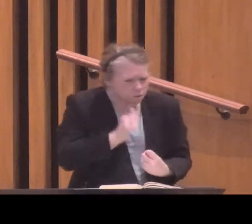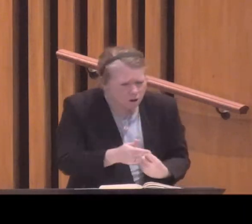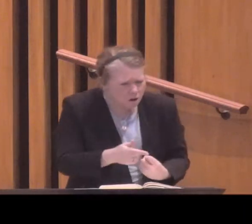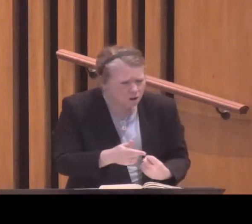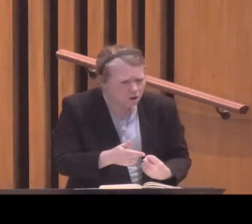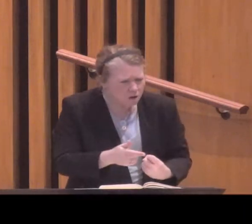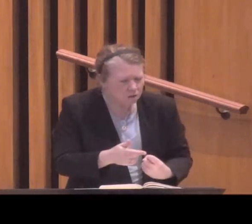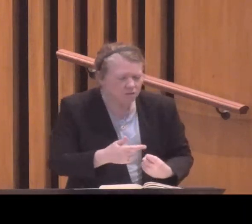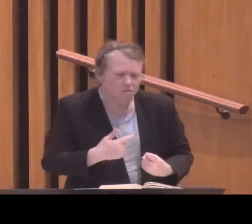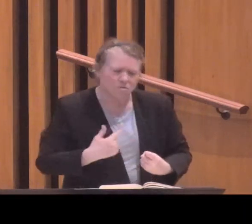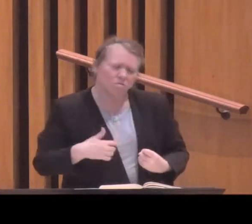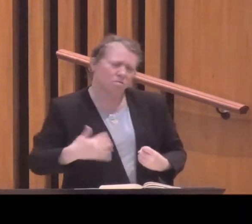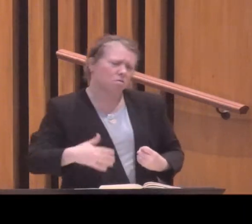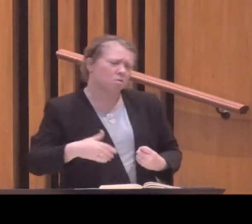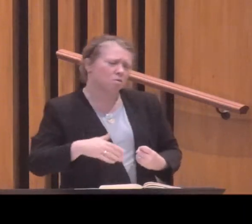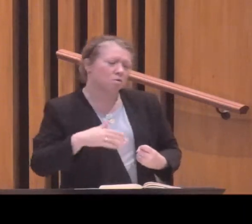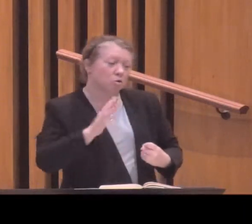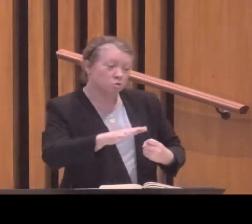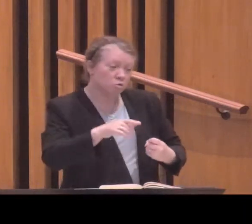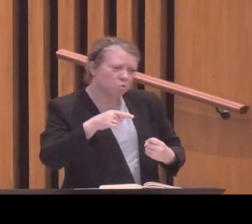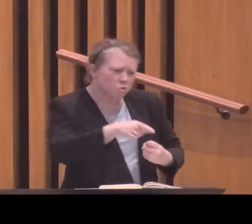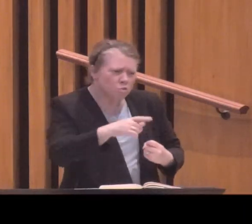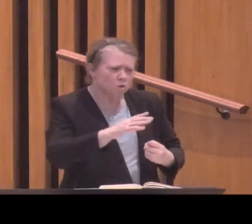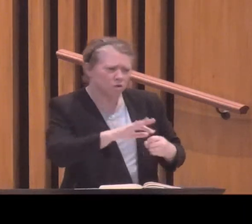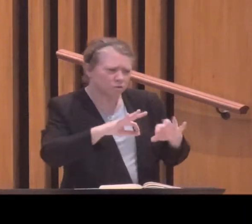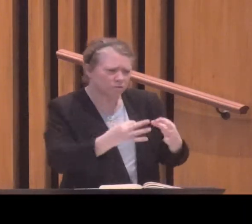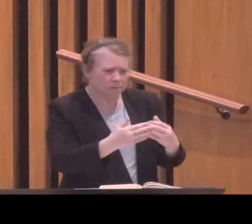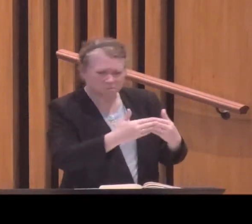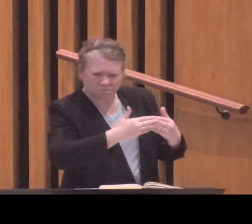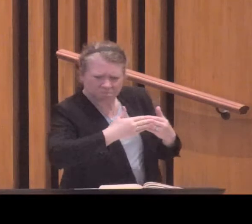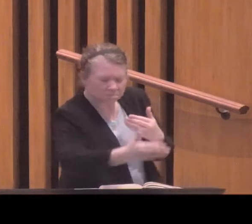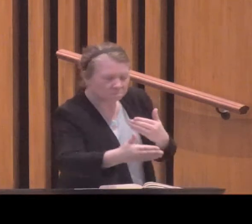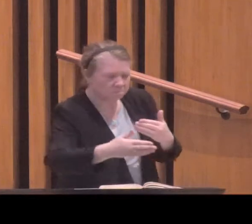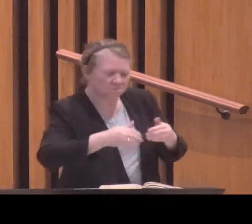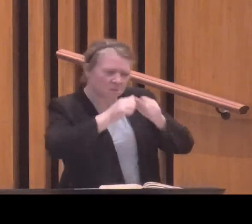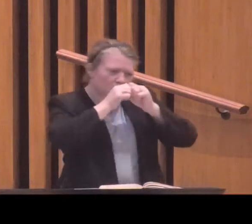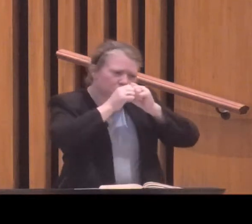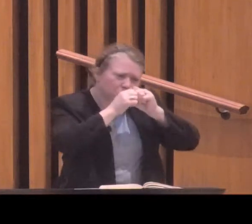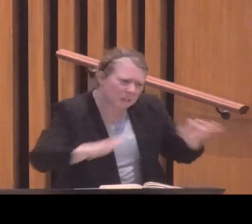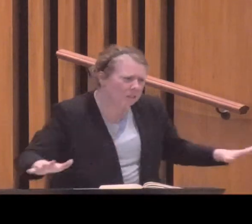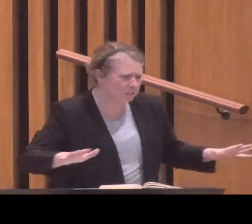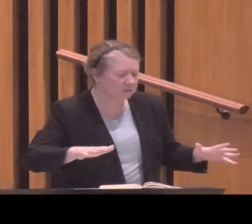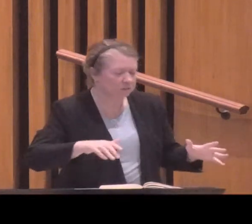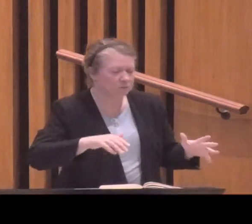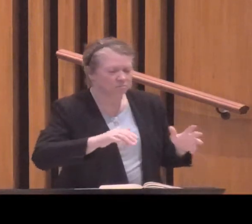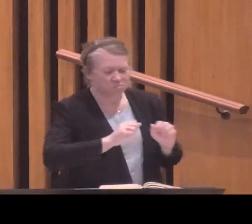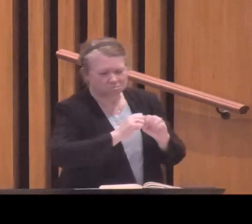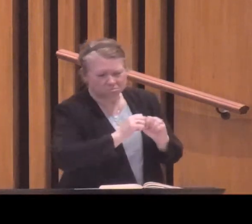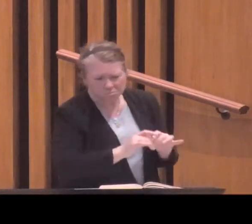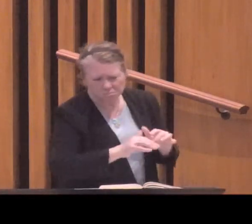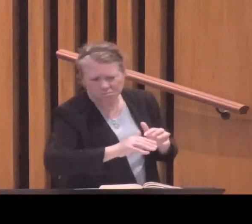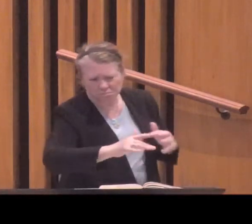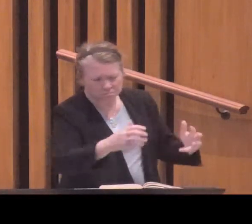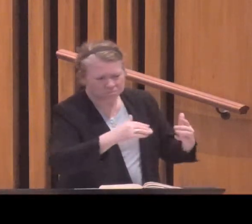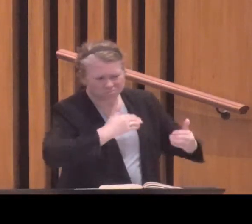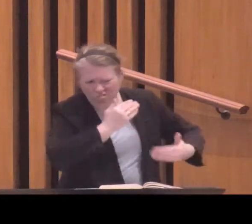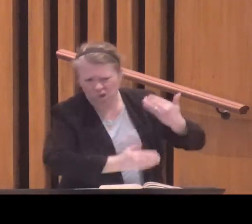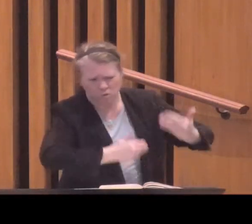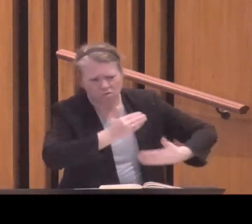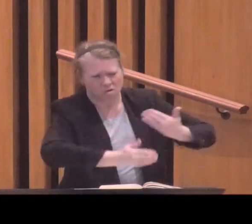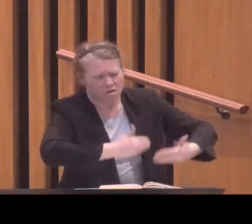will bless you abundantly and make your descendants as countless as the stars of the